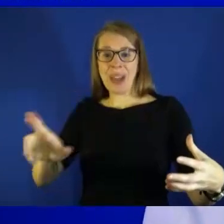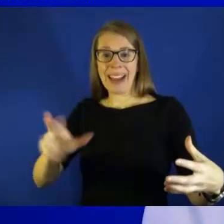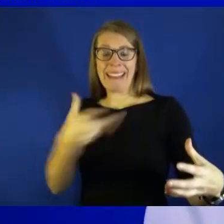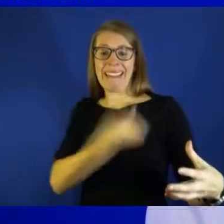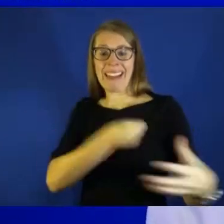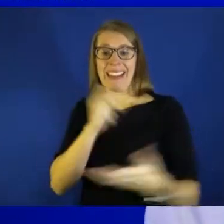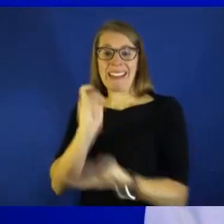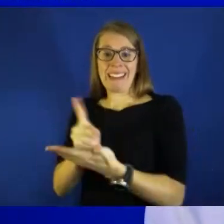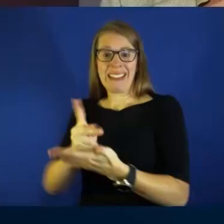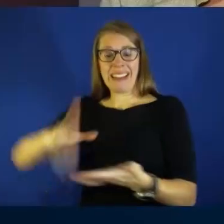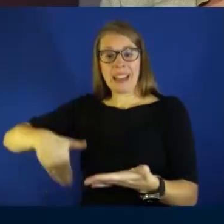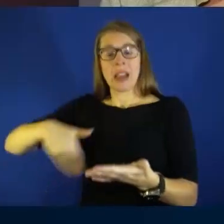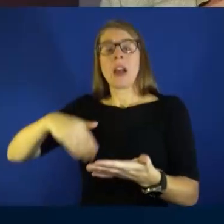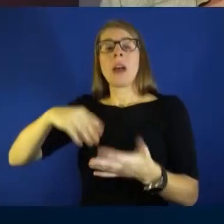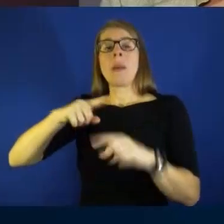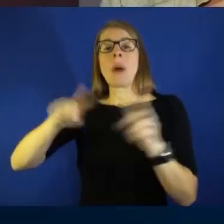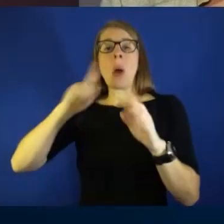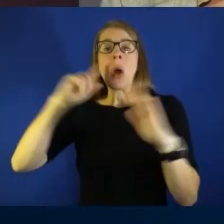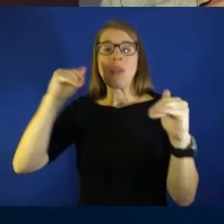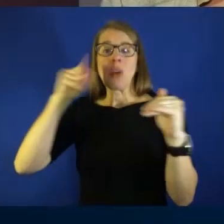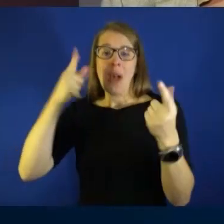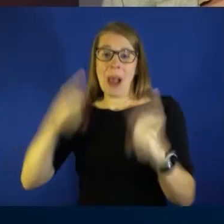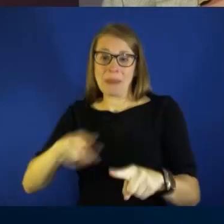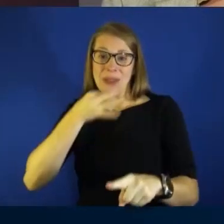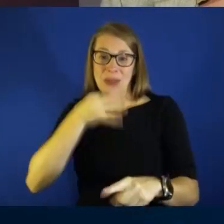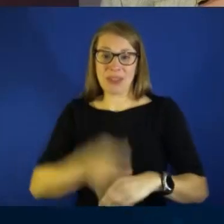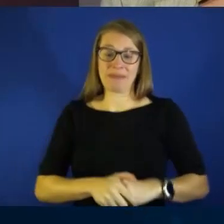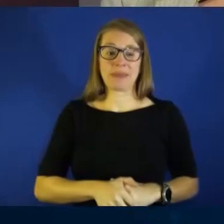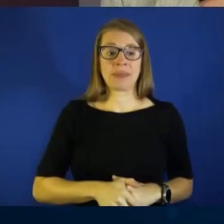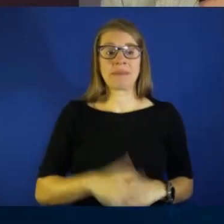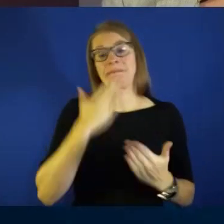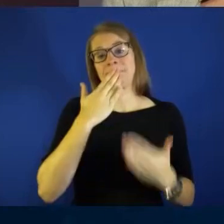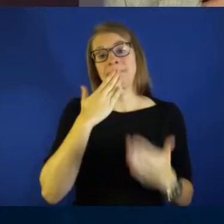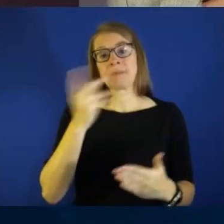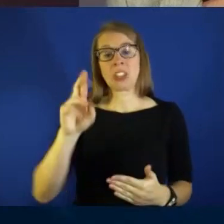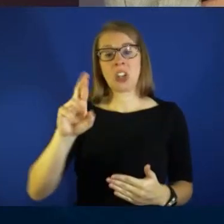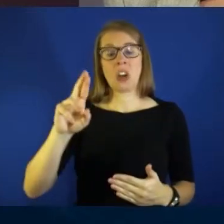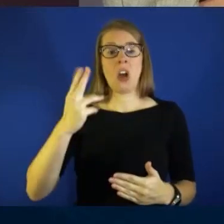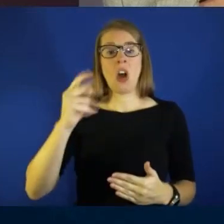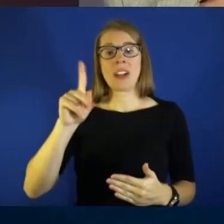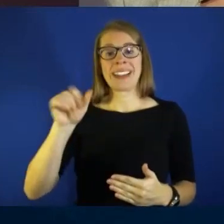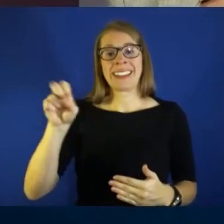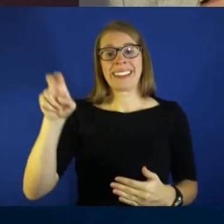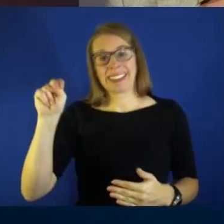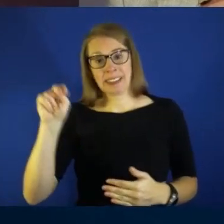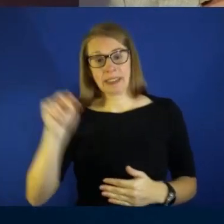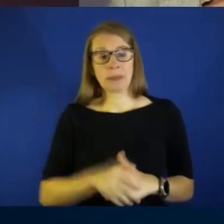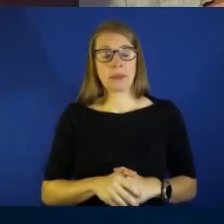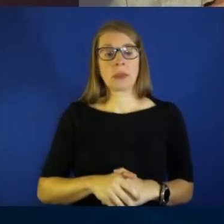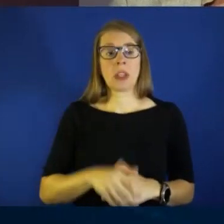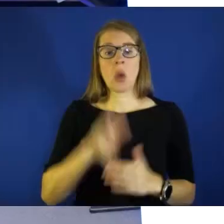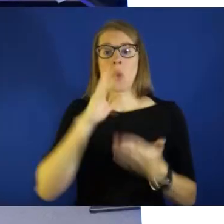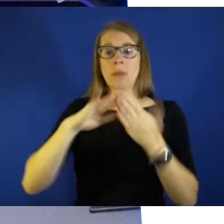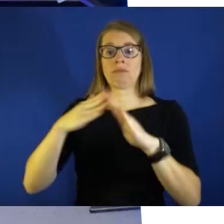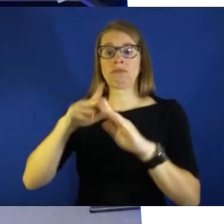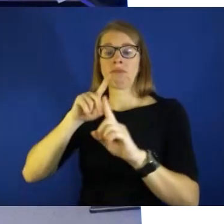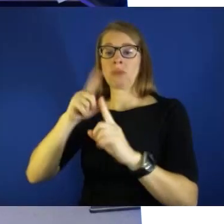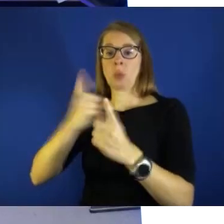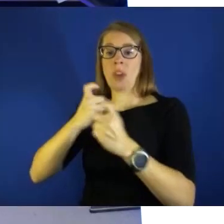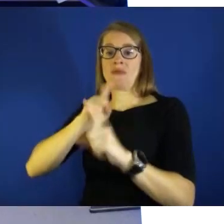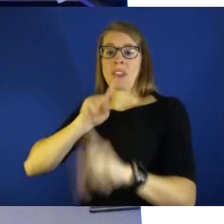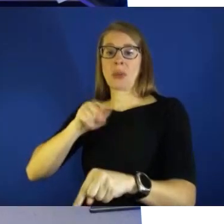that is coming soon. Thanks, Dr. Hawkinson. Okay, we're going to get to your community questions here in just a moment, but I do want to turn to our guest and bring in Dr.